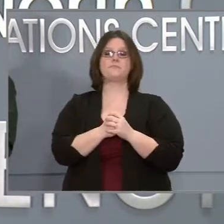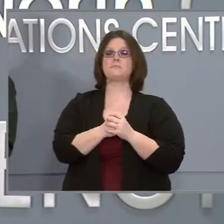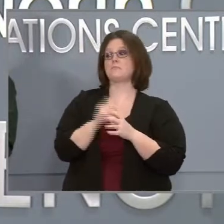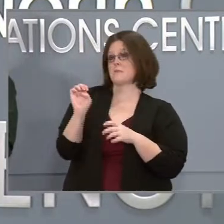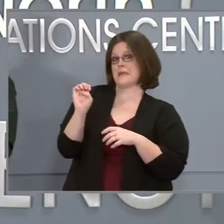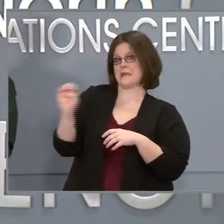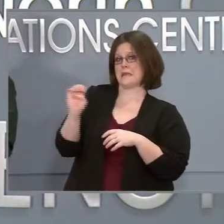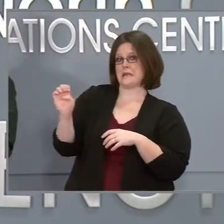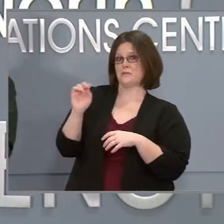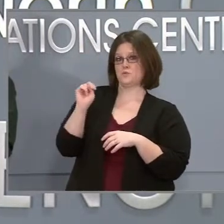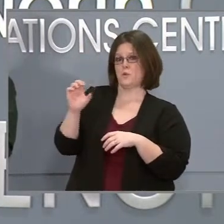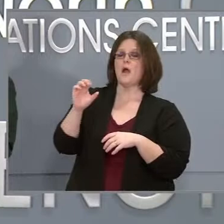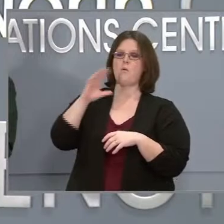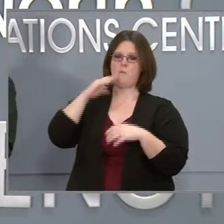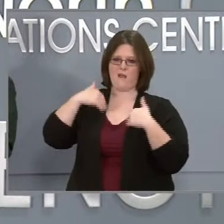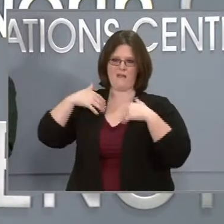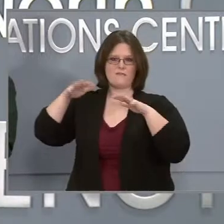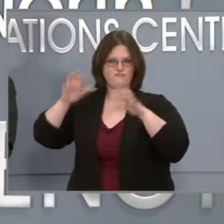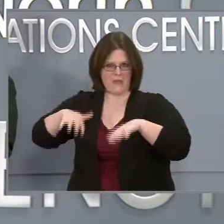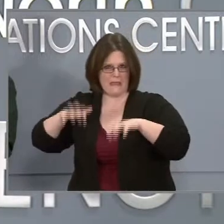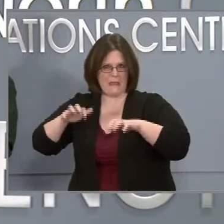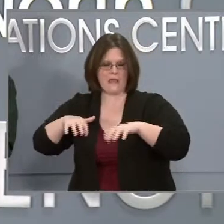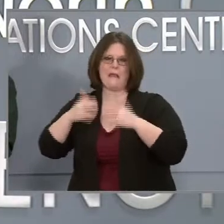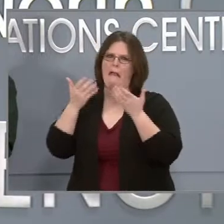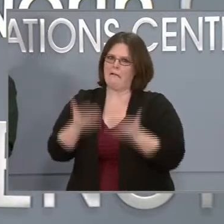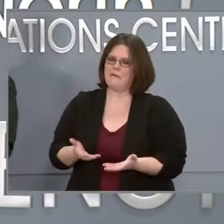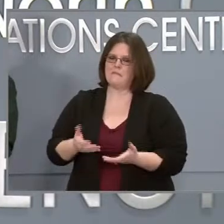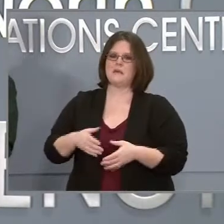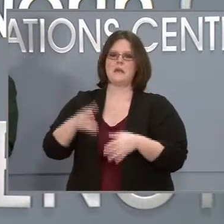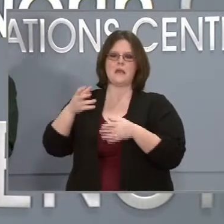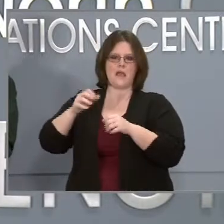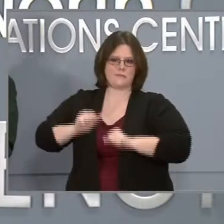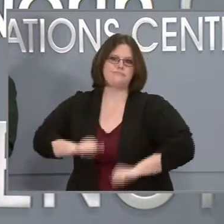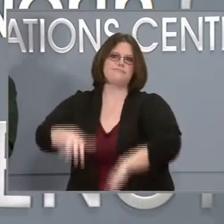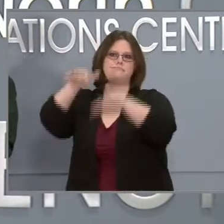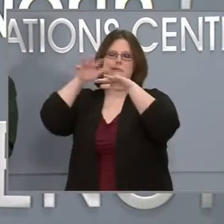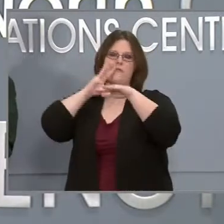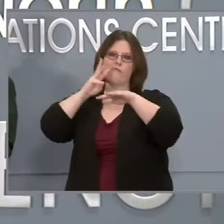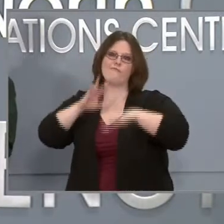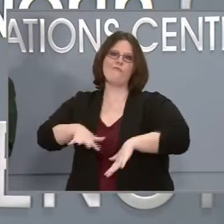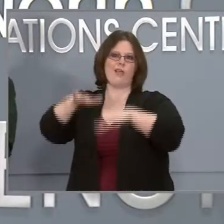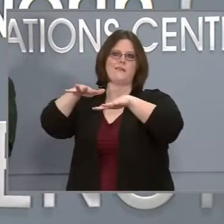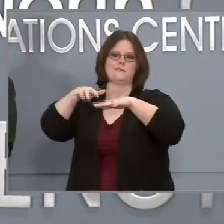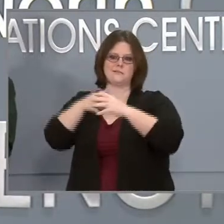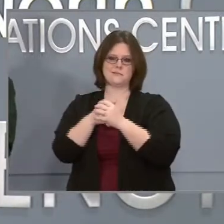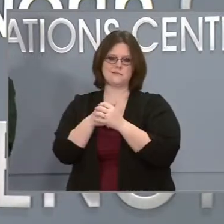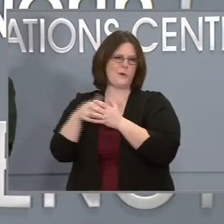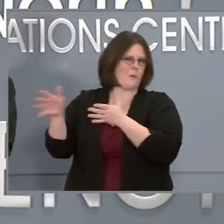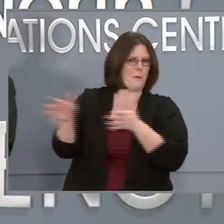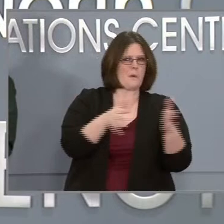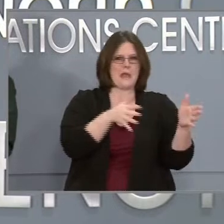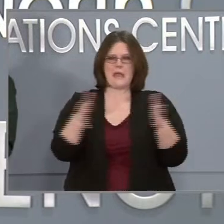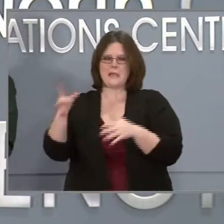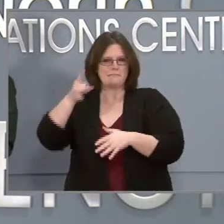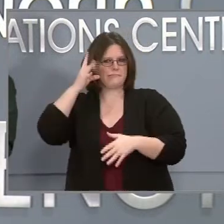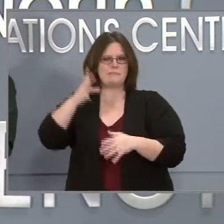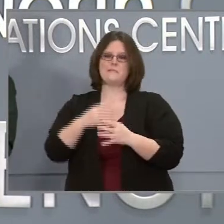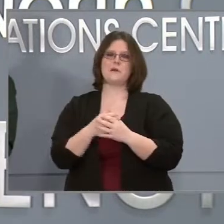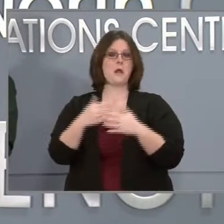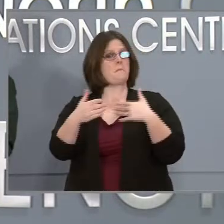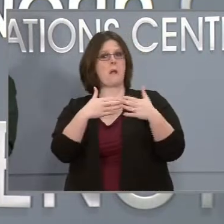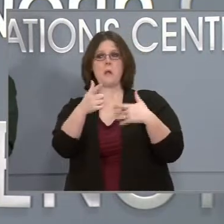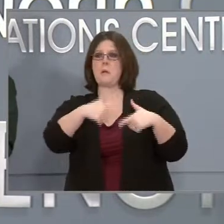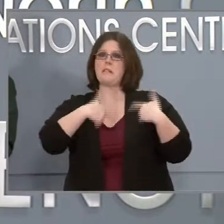wind and gusts. Regardless of where you live, pay close attention to your local weather forecast to get prepared